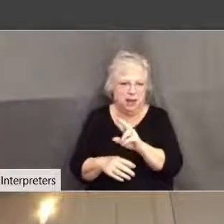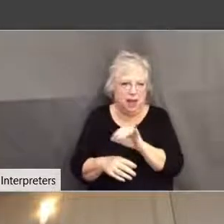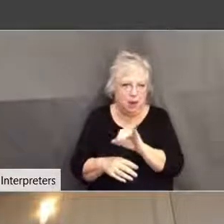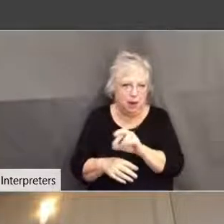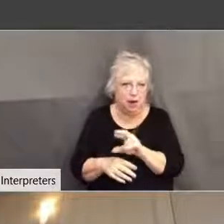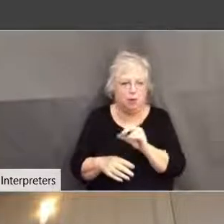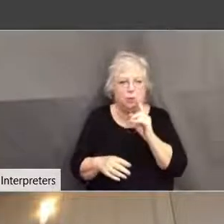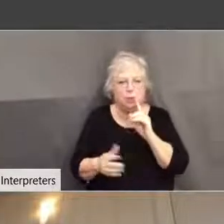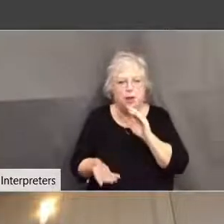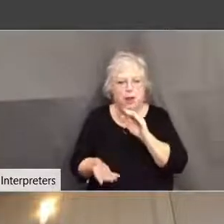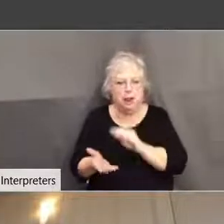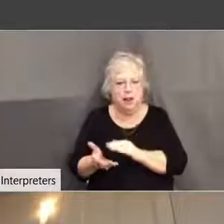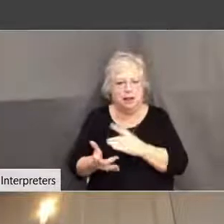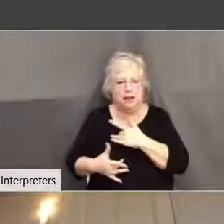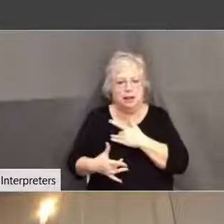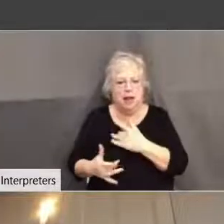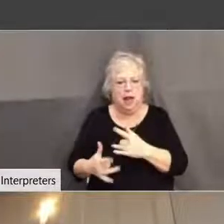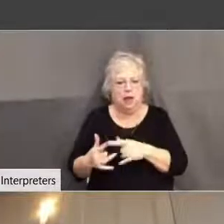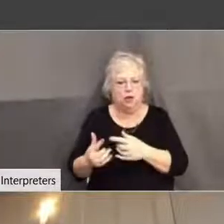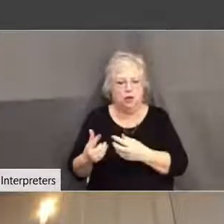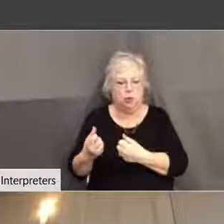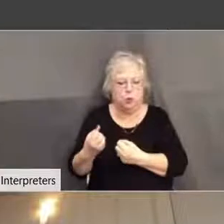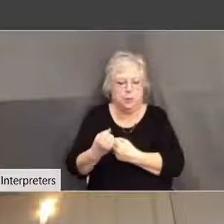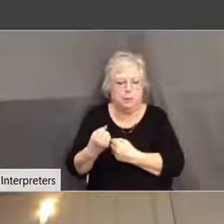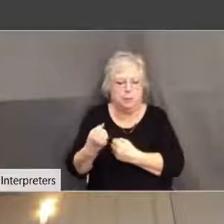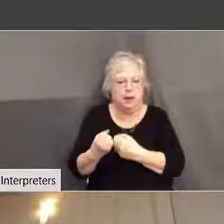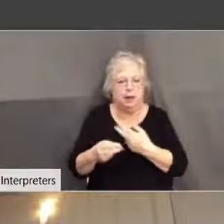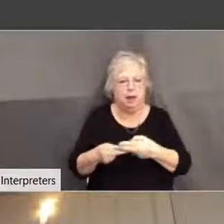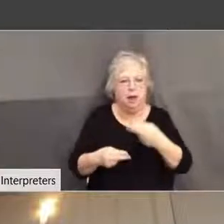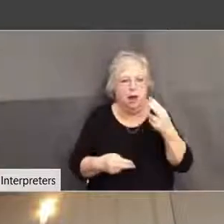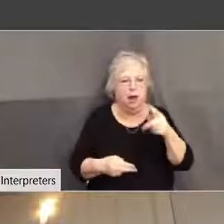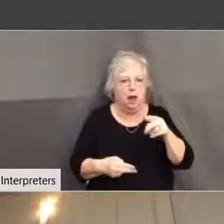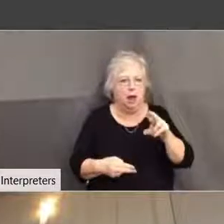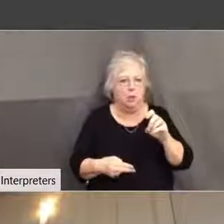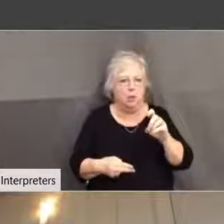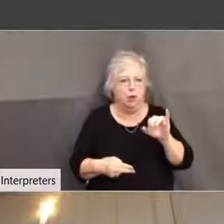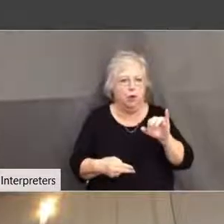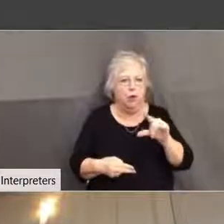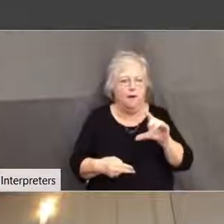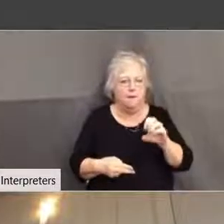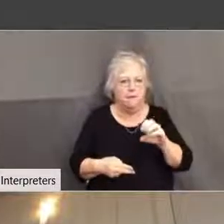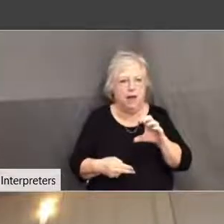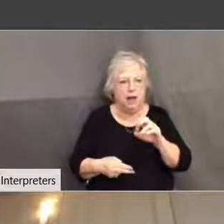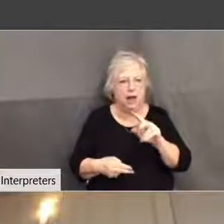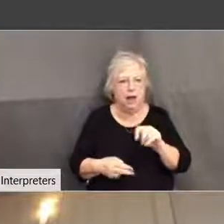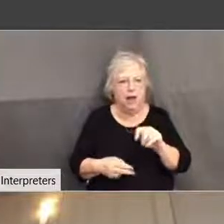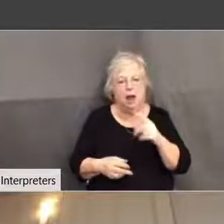likely to subsidize a high-profile account like the City of Little Rock, and so